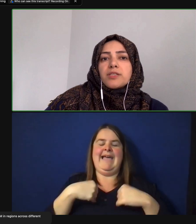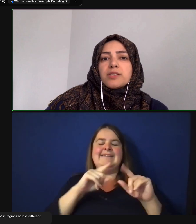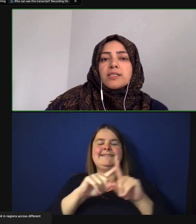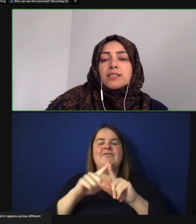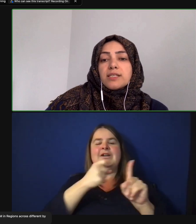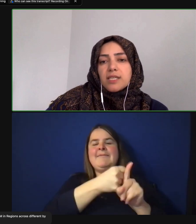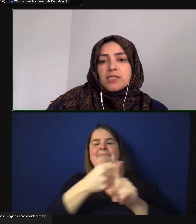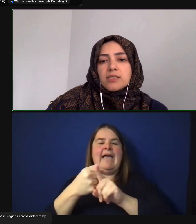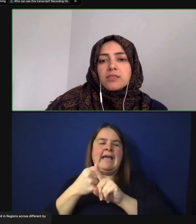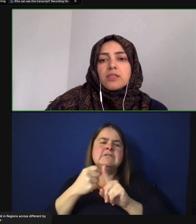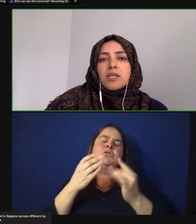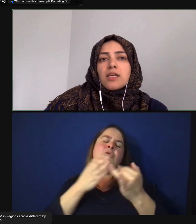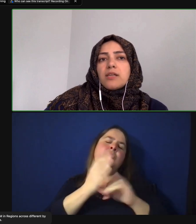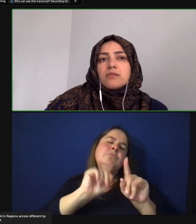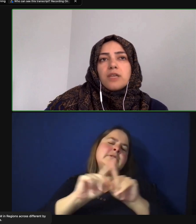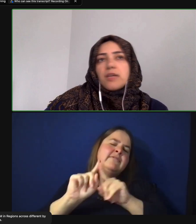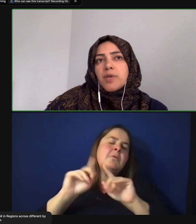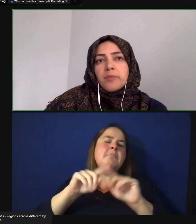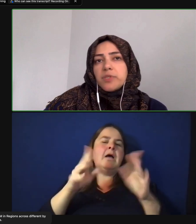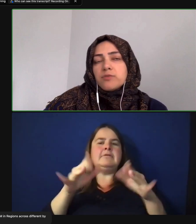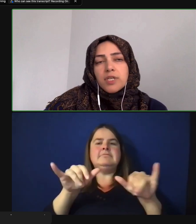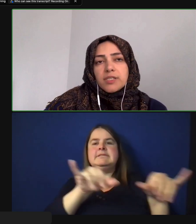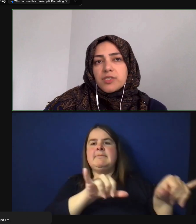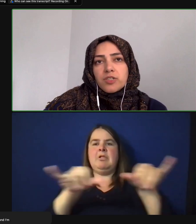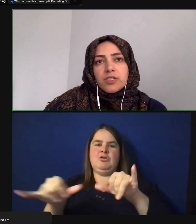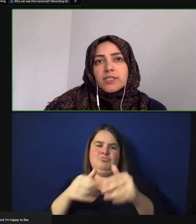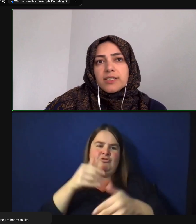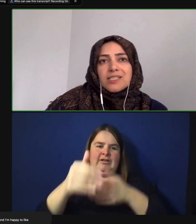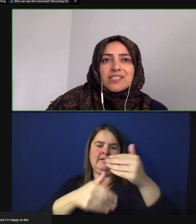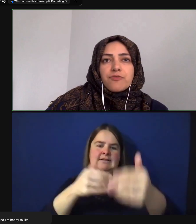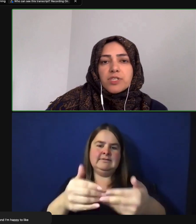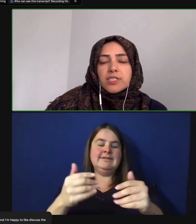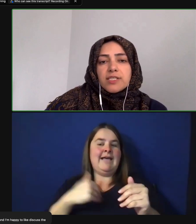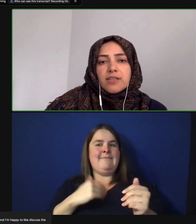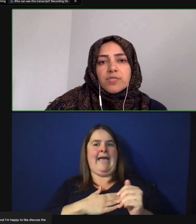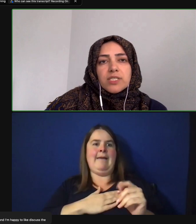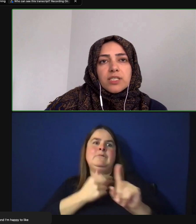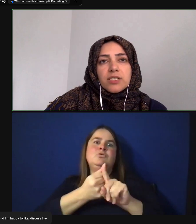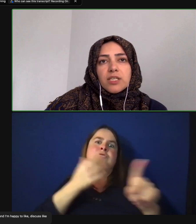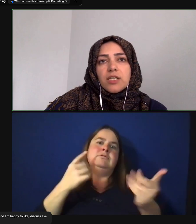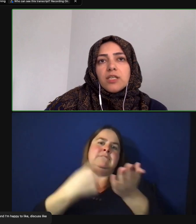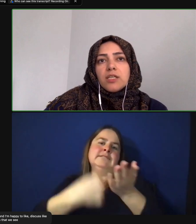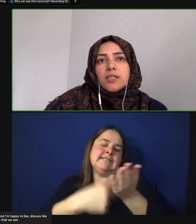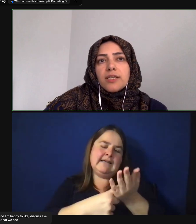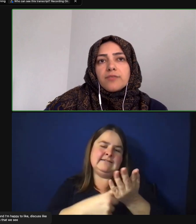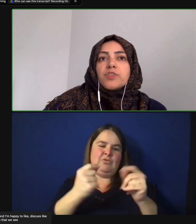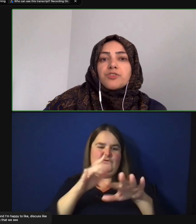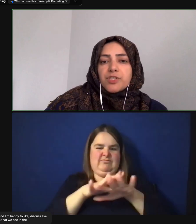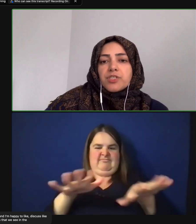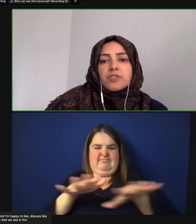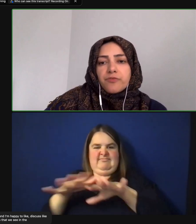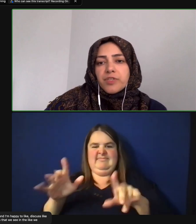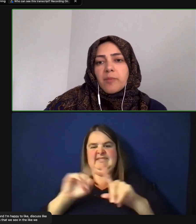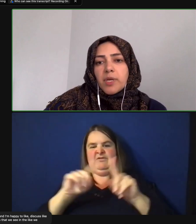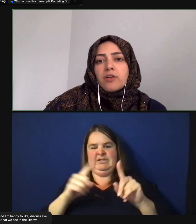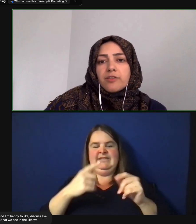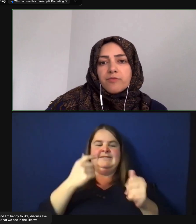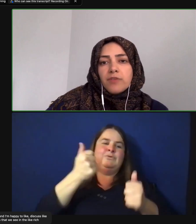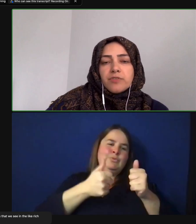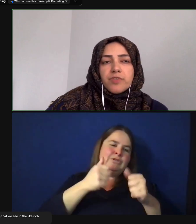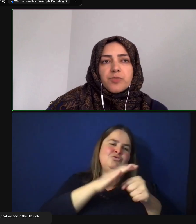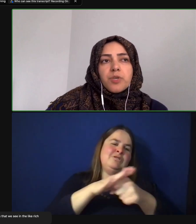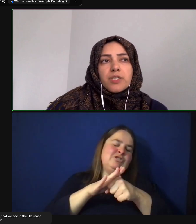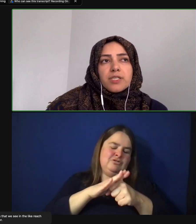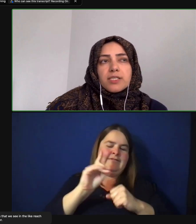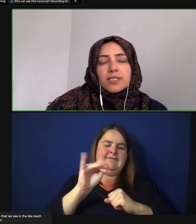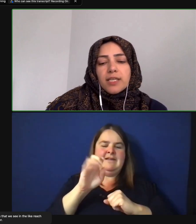related processes exist. And I'm happy to discuss these differences that we see in the which regions of DMN are